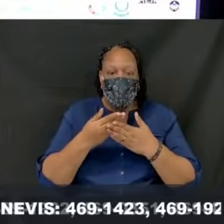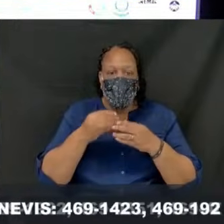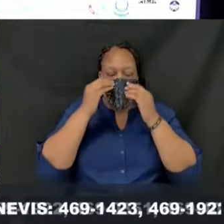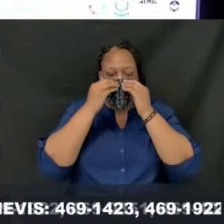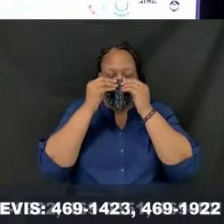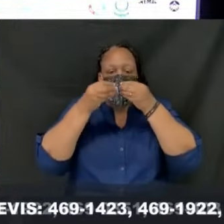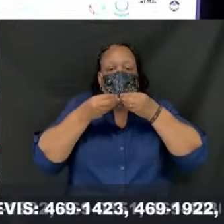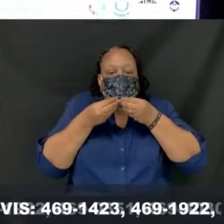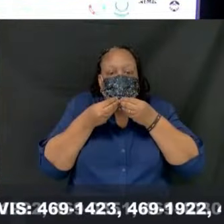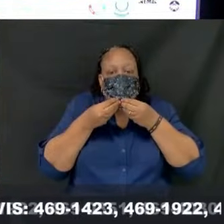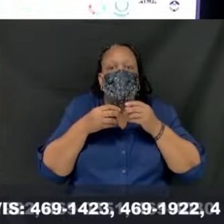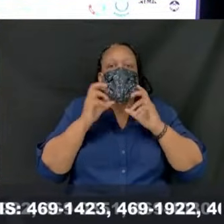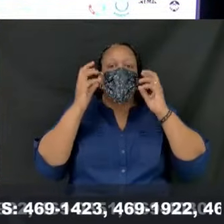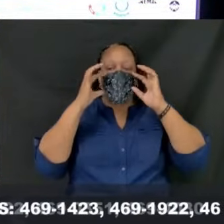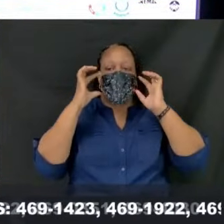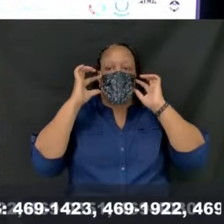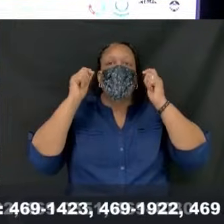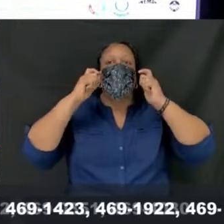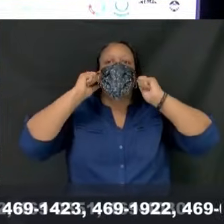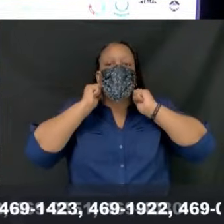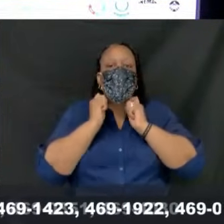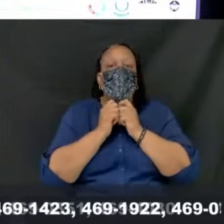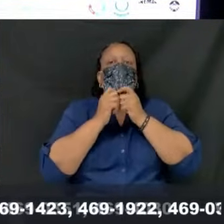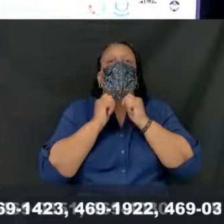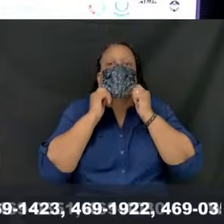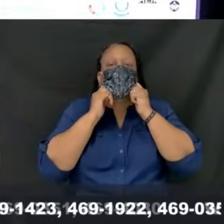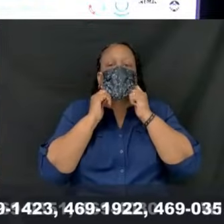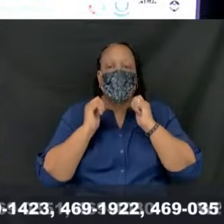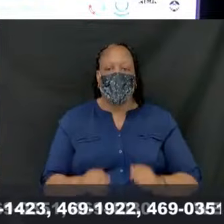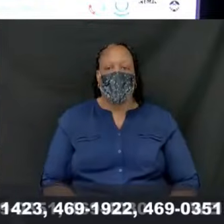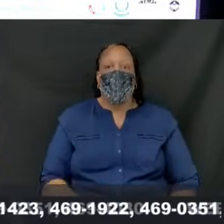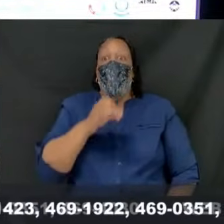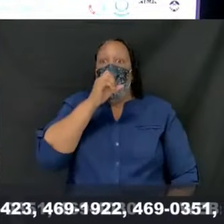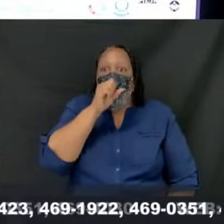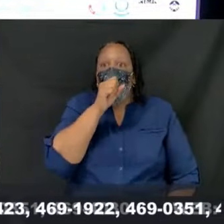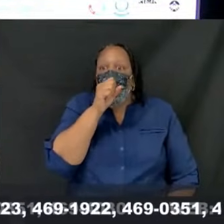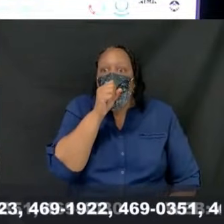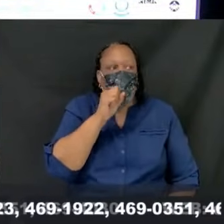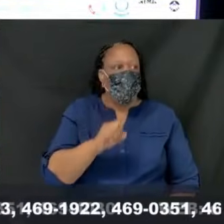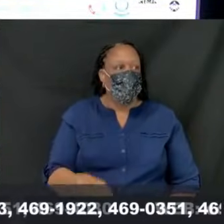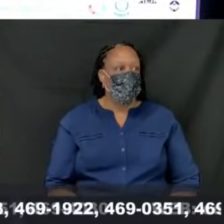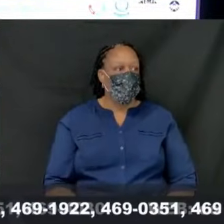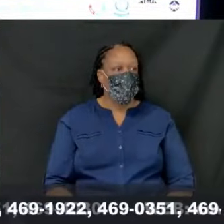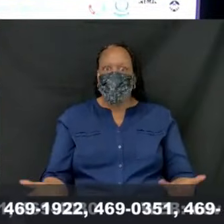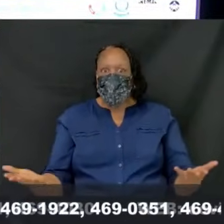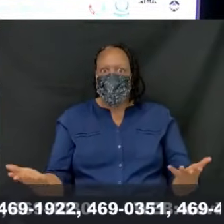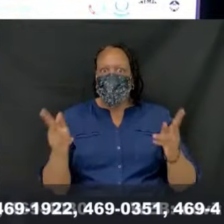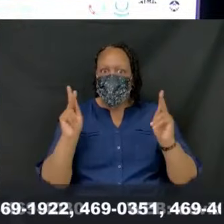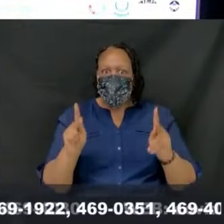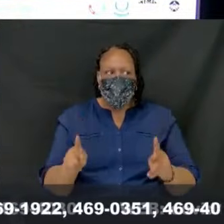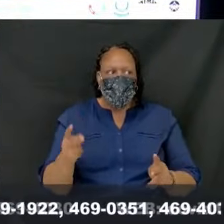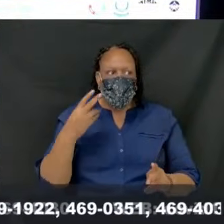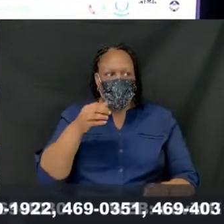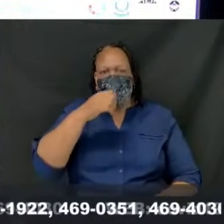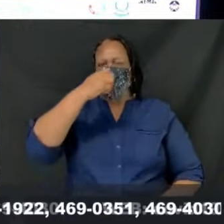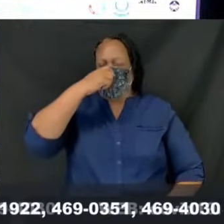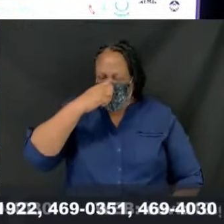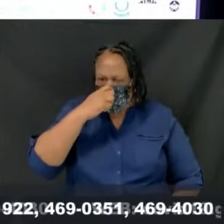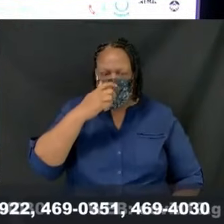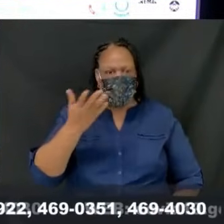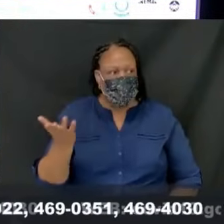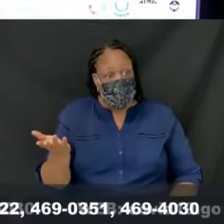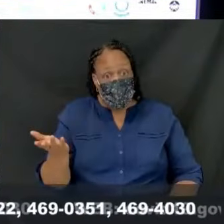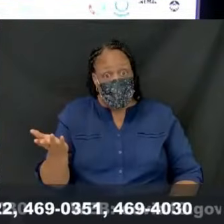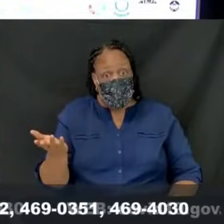whole idea. You're coughing. If you cough and if you sneeze, you are transmitting,